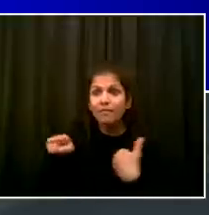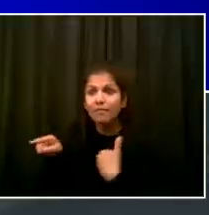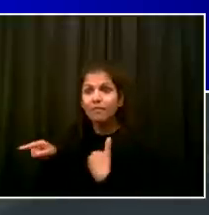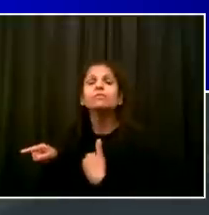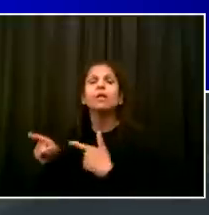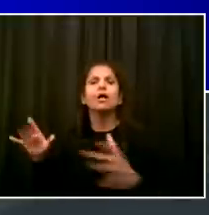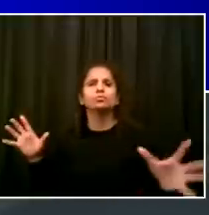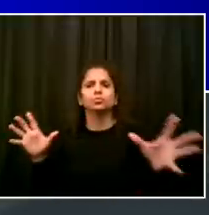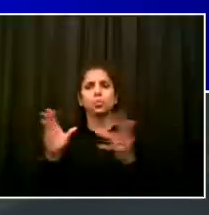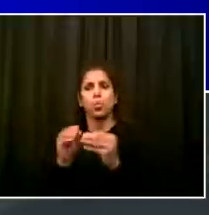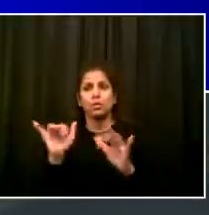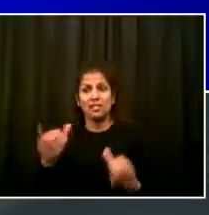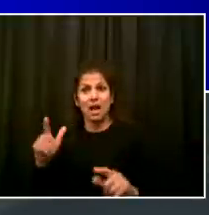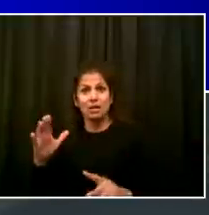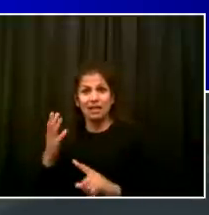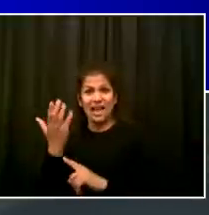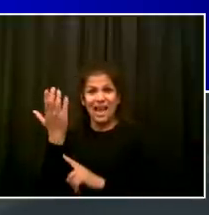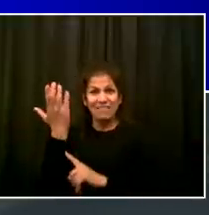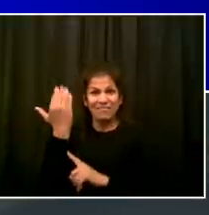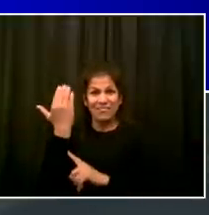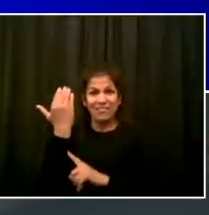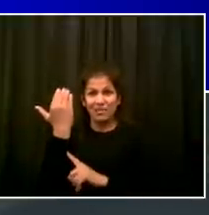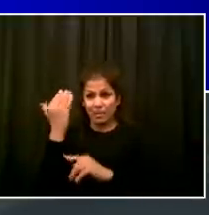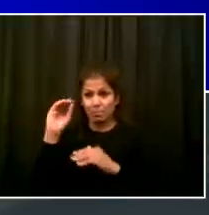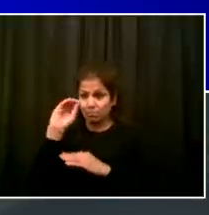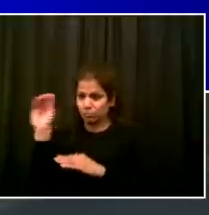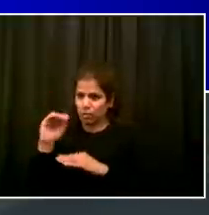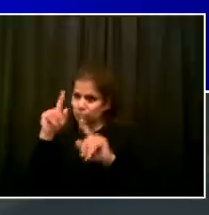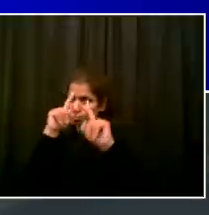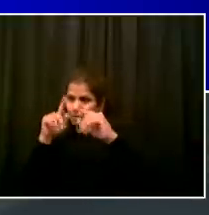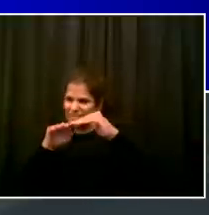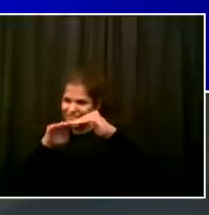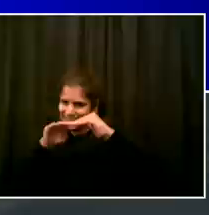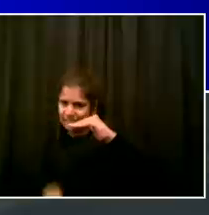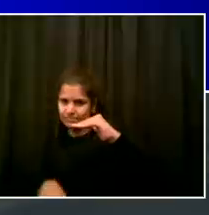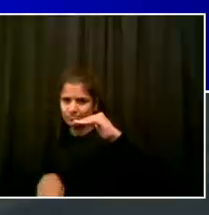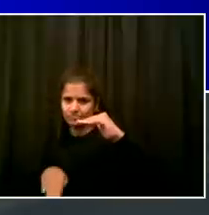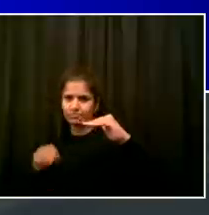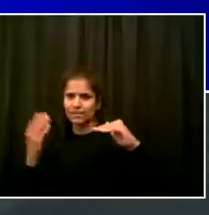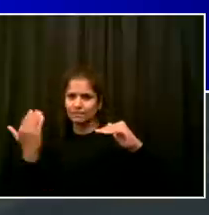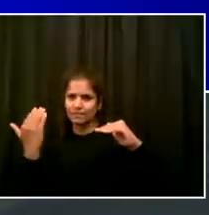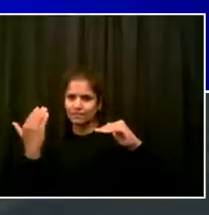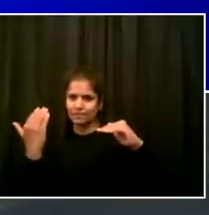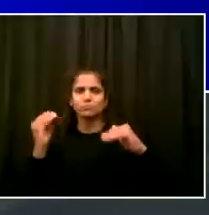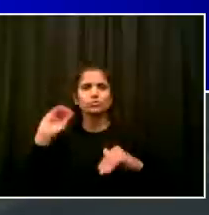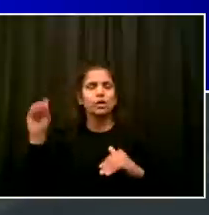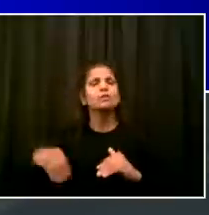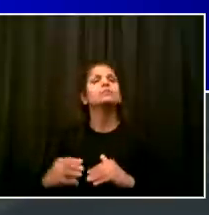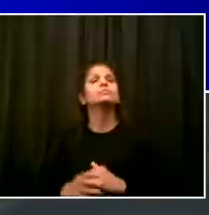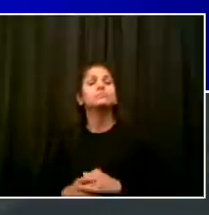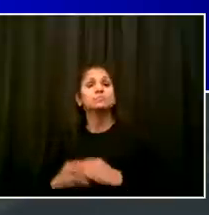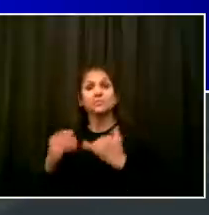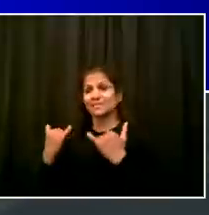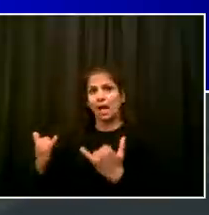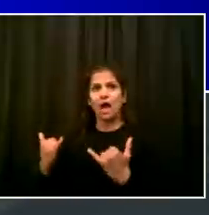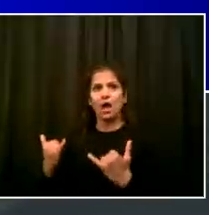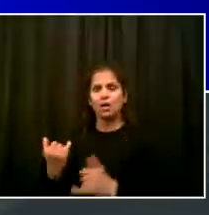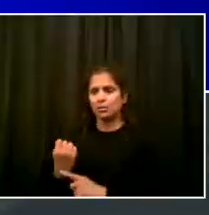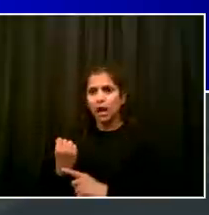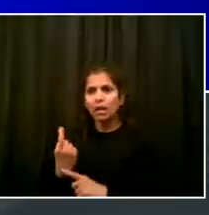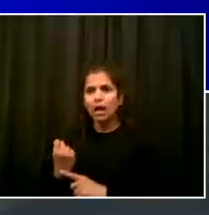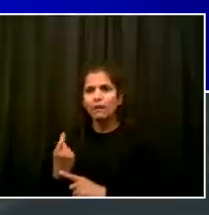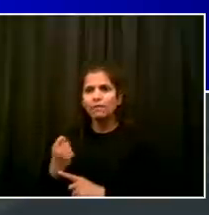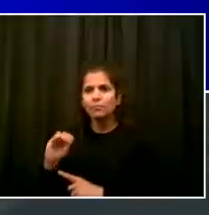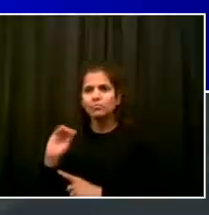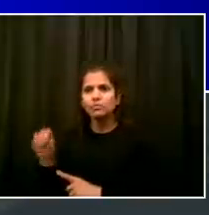15%. And as more and more testing occurs, we're watching that percentage. We want to keep it there. Today, we're at 11% tested positive.